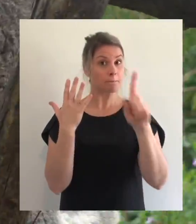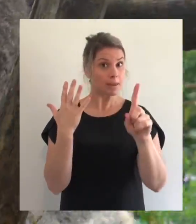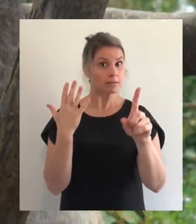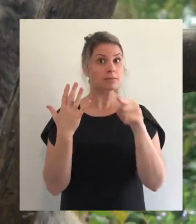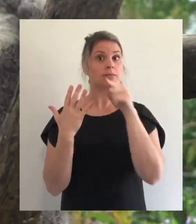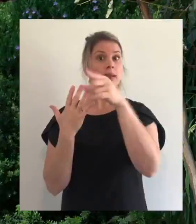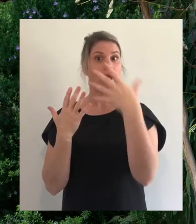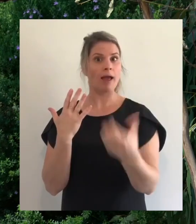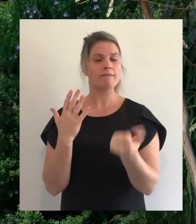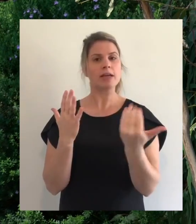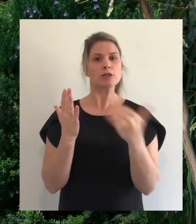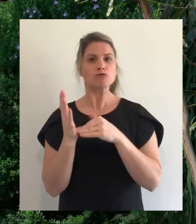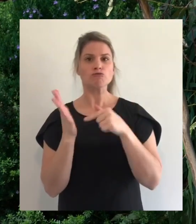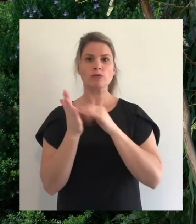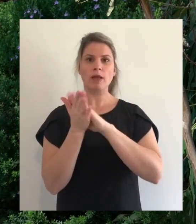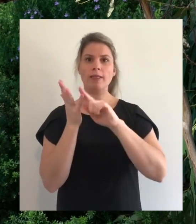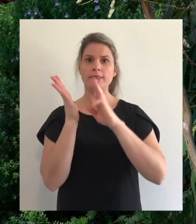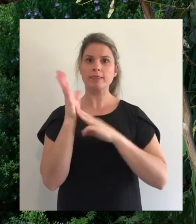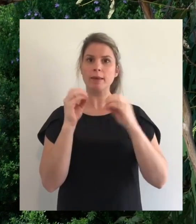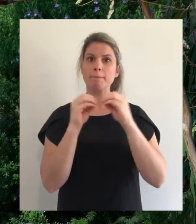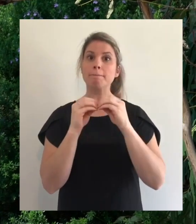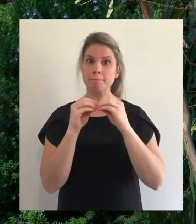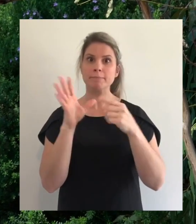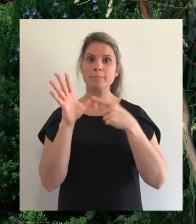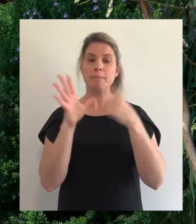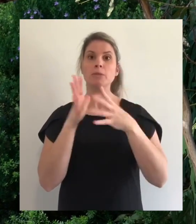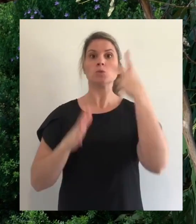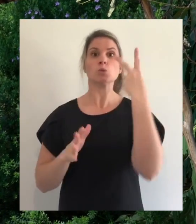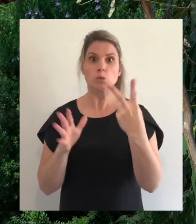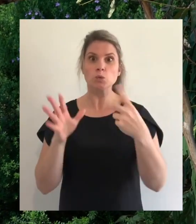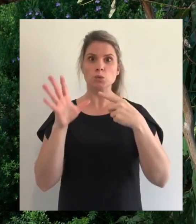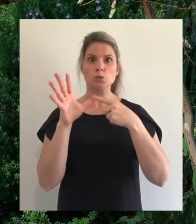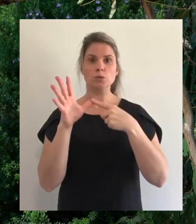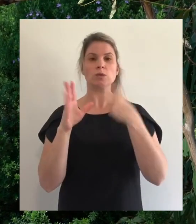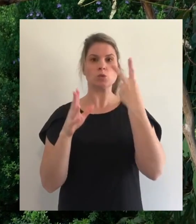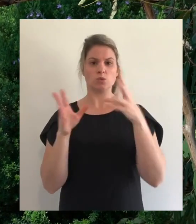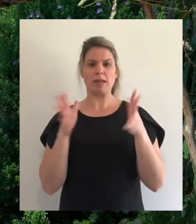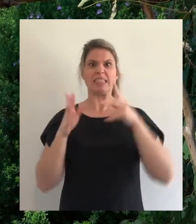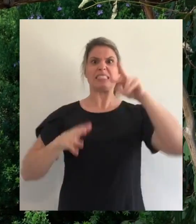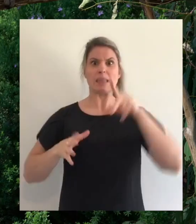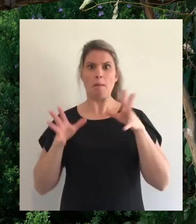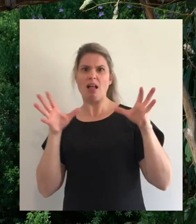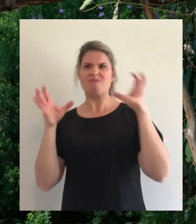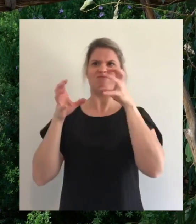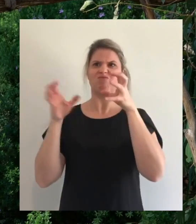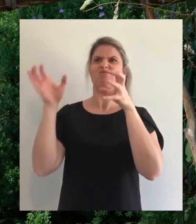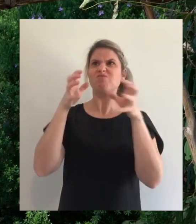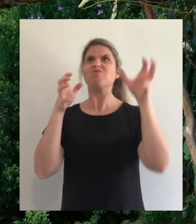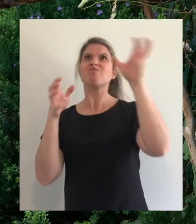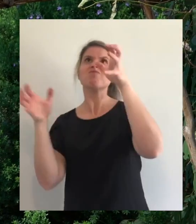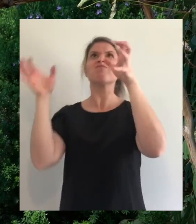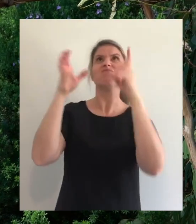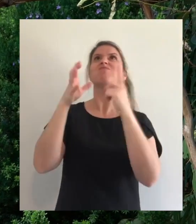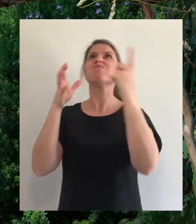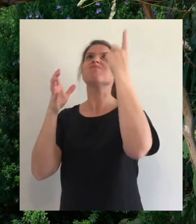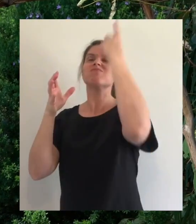opposable thumb for gripping, koalas have actually got 2 on each hand, which gives them basically double the grip that we have. But they've also got those nice